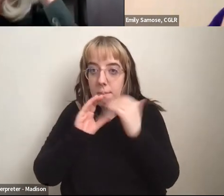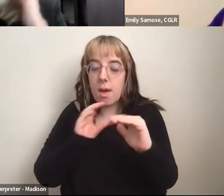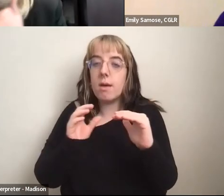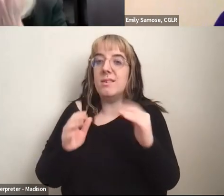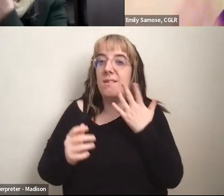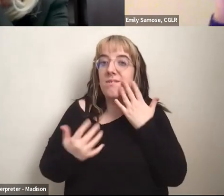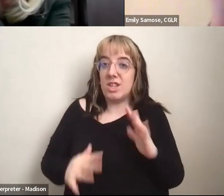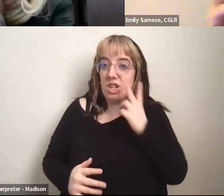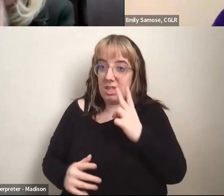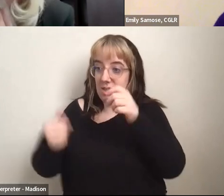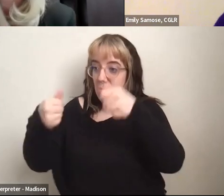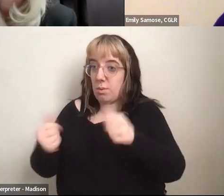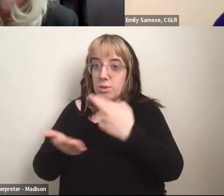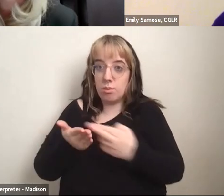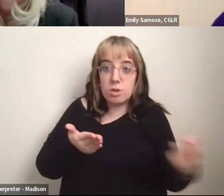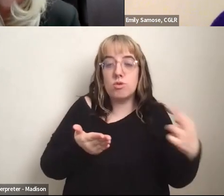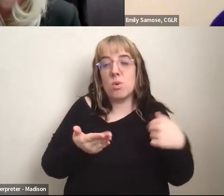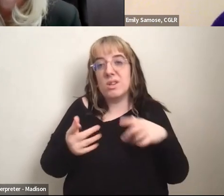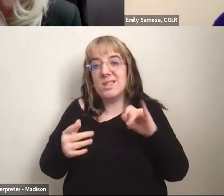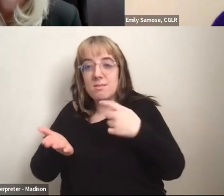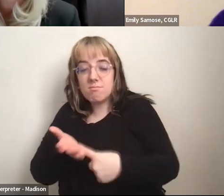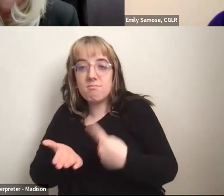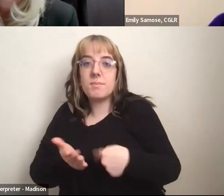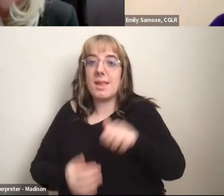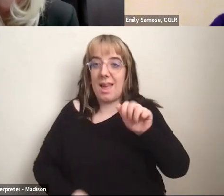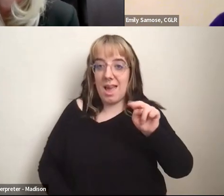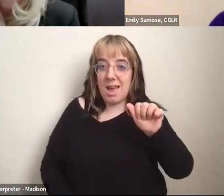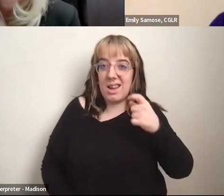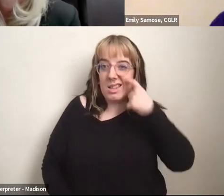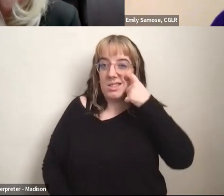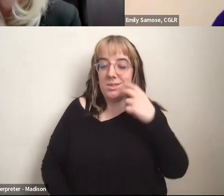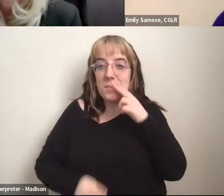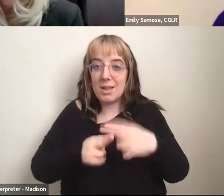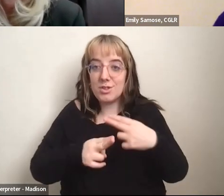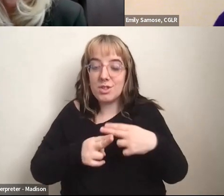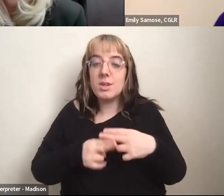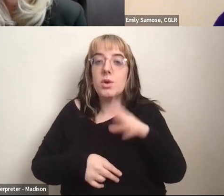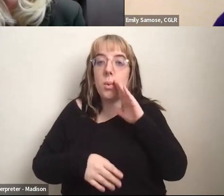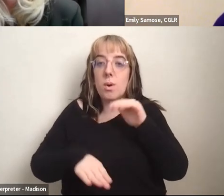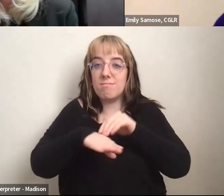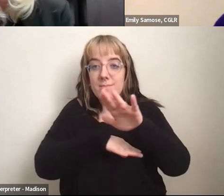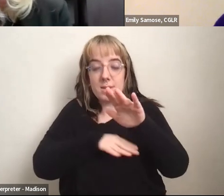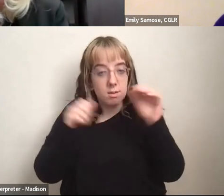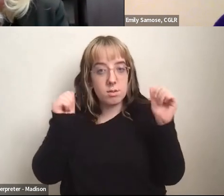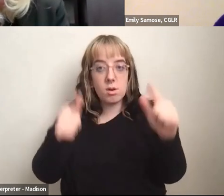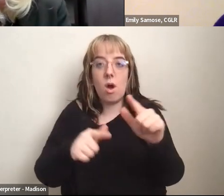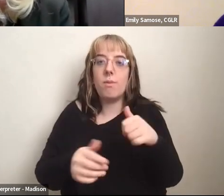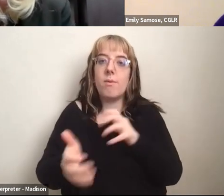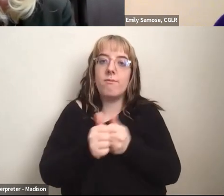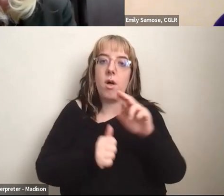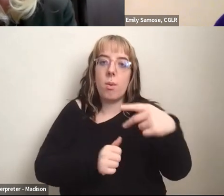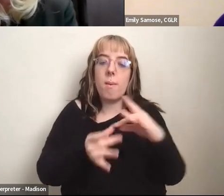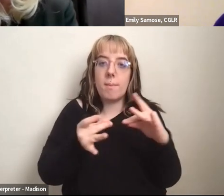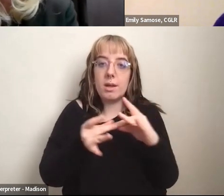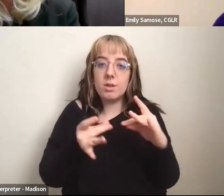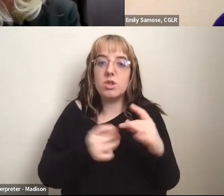in the chat, all of the resources, and we're going to get the one that Anna just mentioned. We are going to send that to all of you in a follow-up message. All